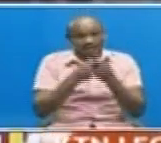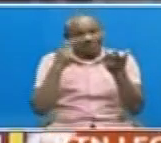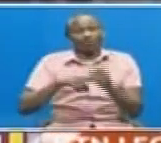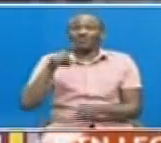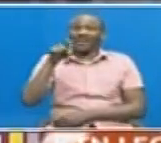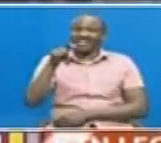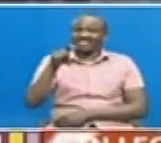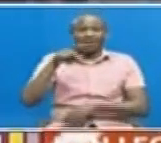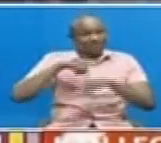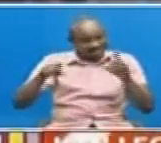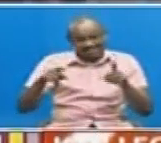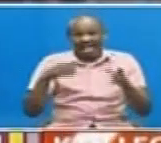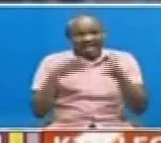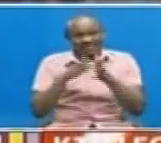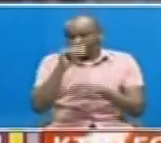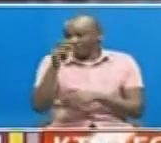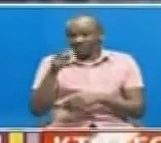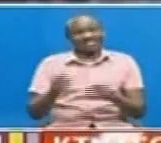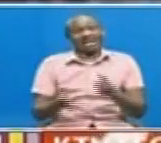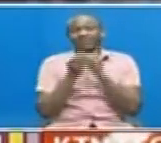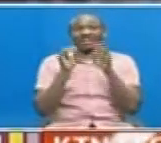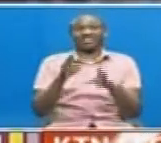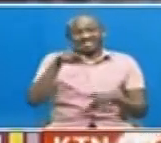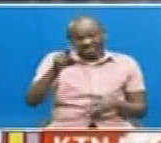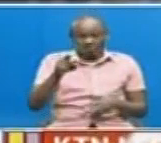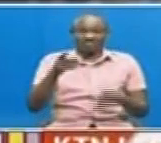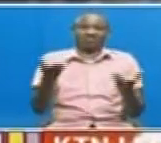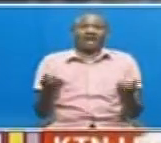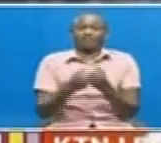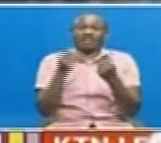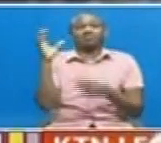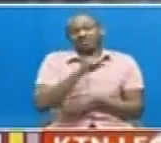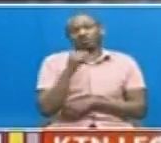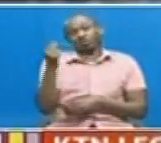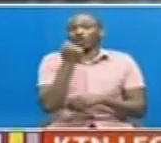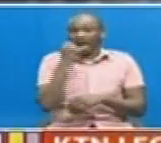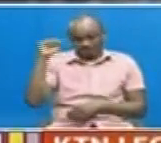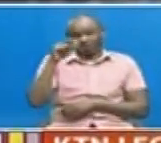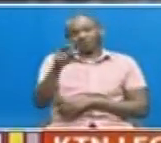virus that does not respond to antibiotics. So that amounts to antibiotic misuse